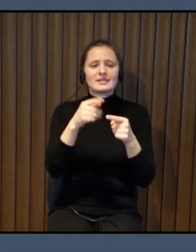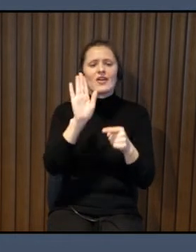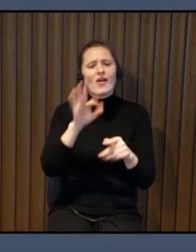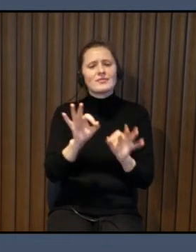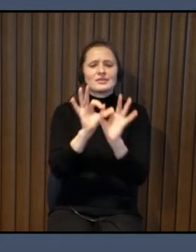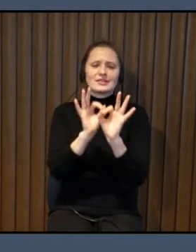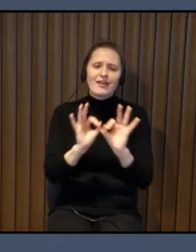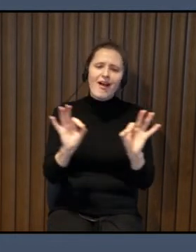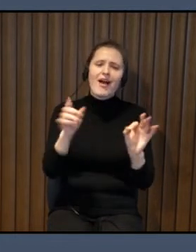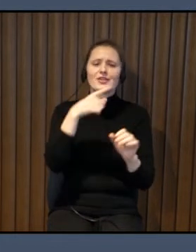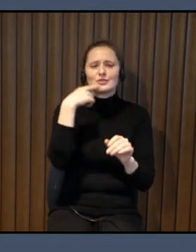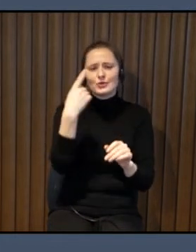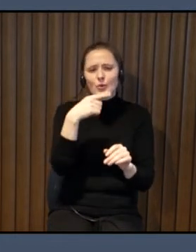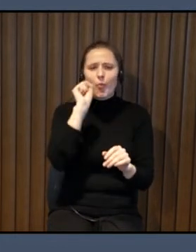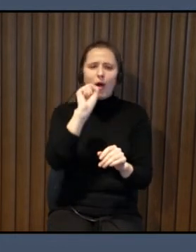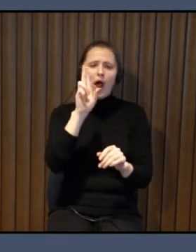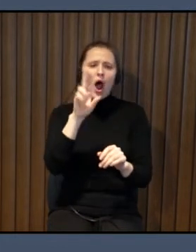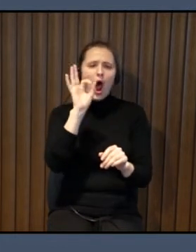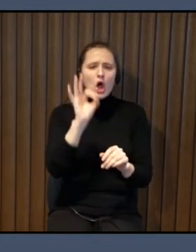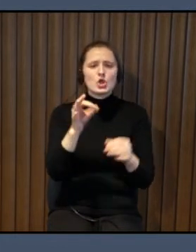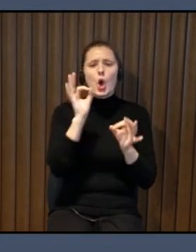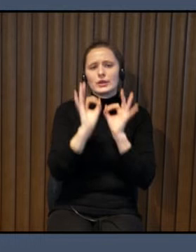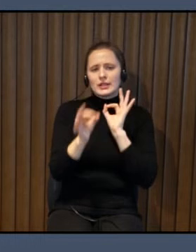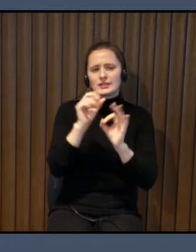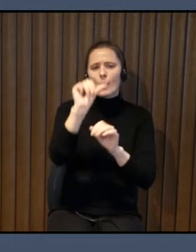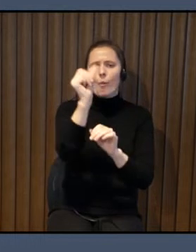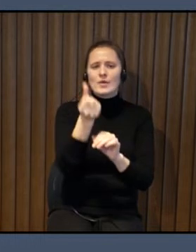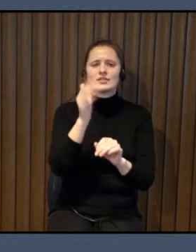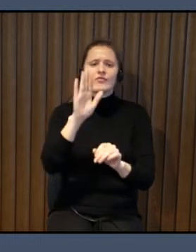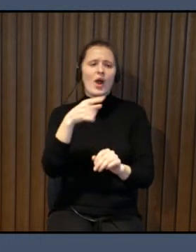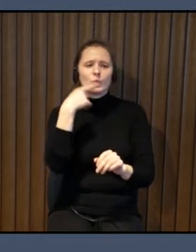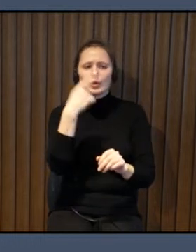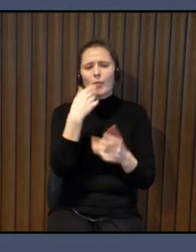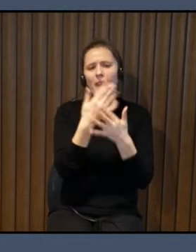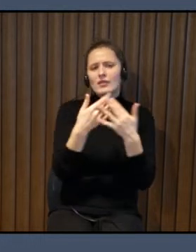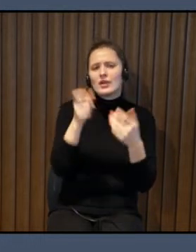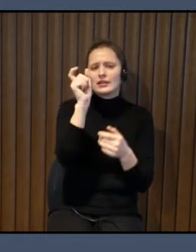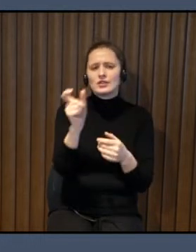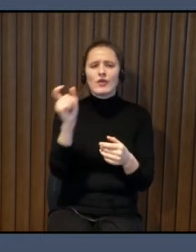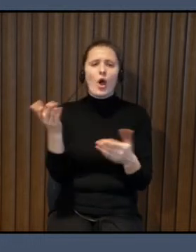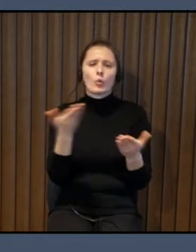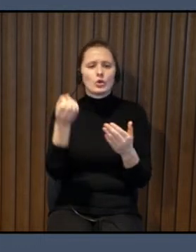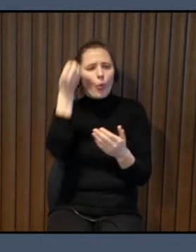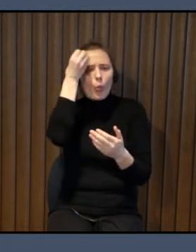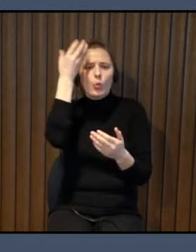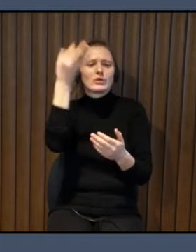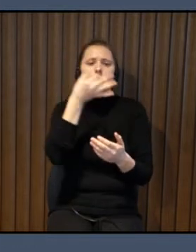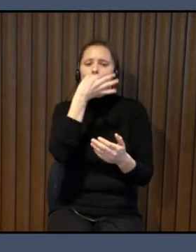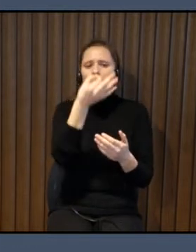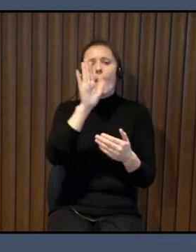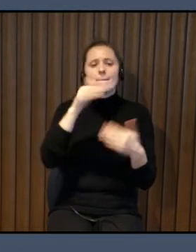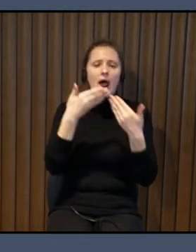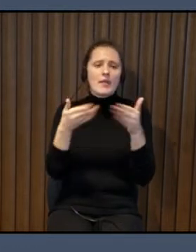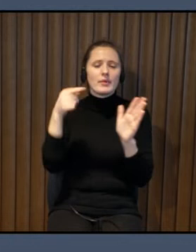is the aim of accessibility? We can talk about UN human rights model. We can